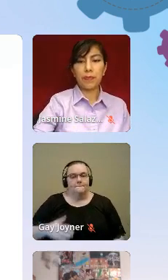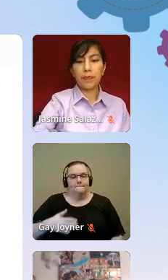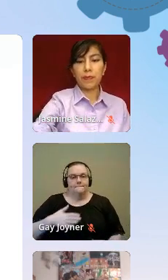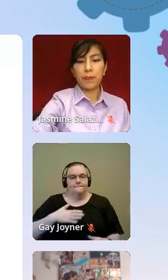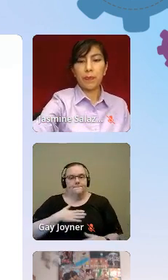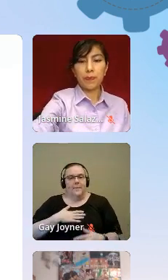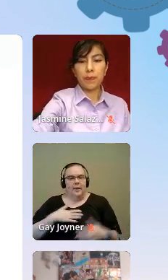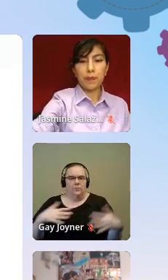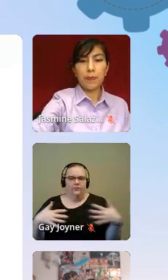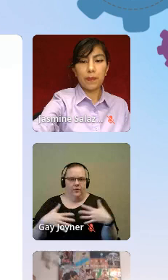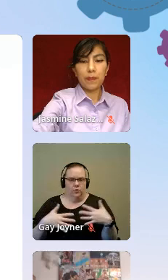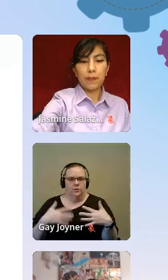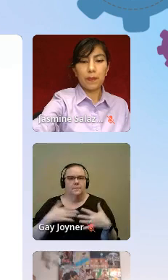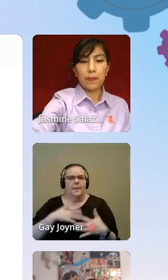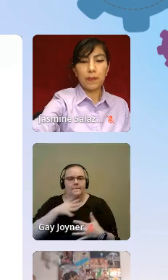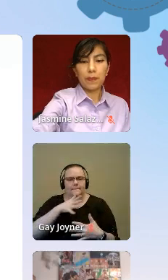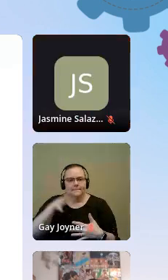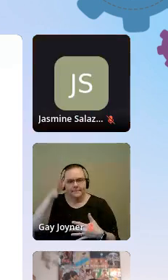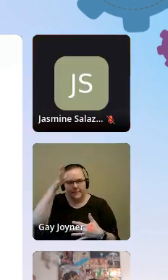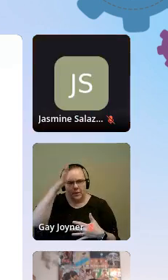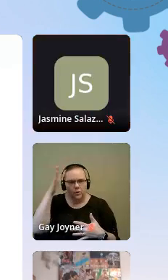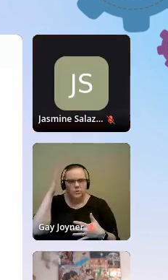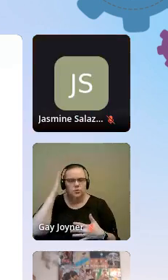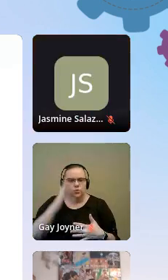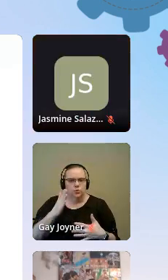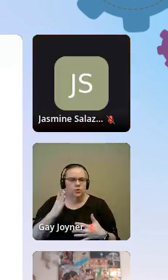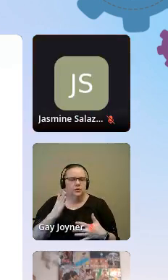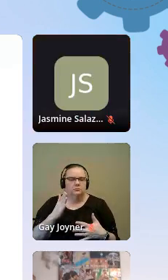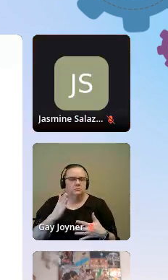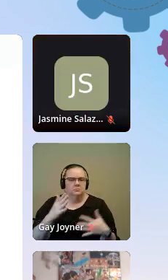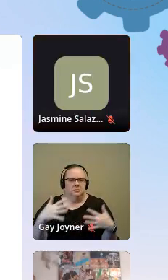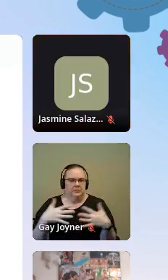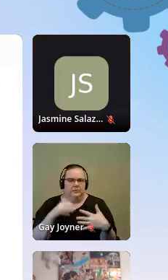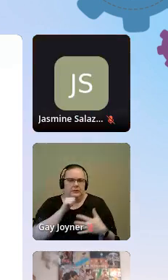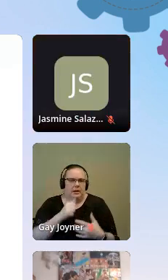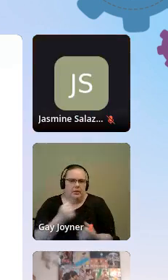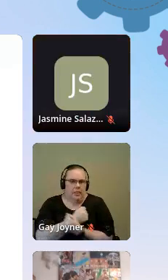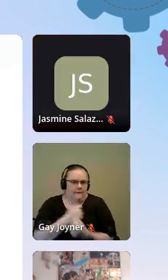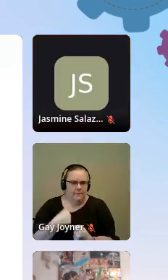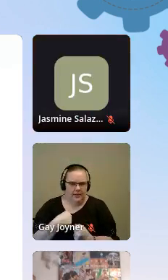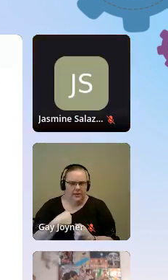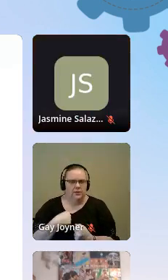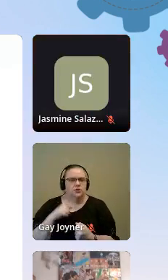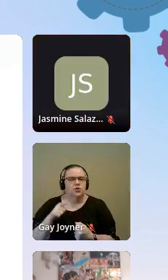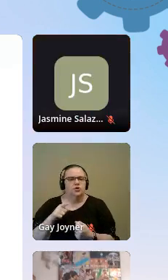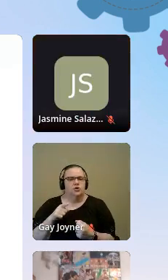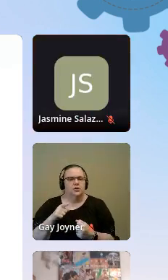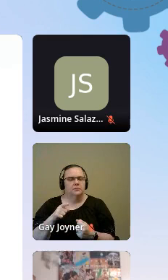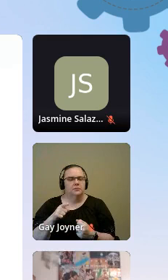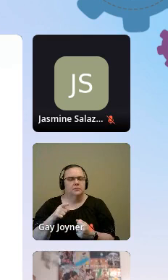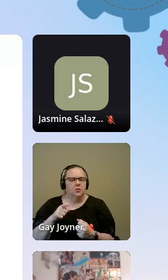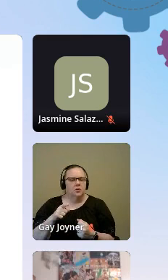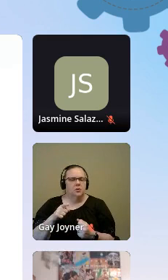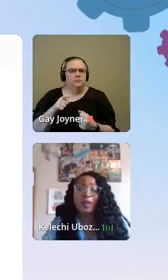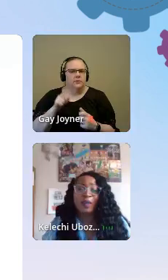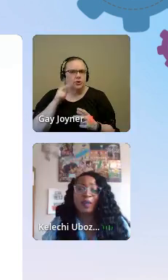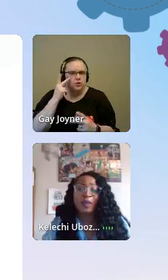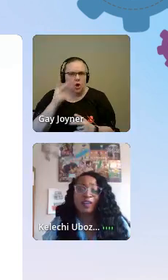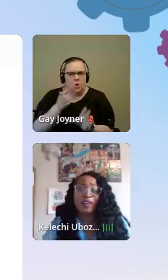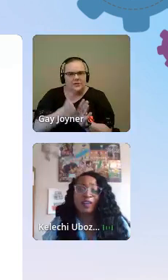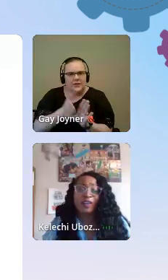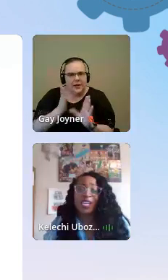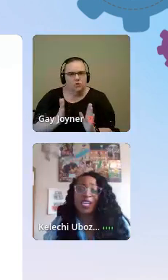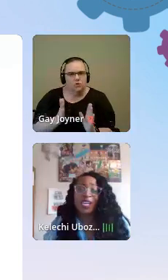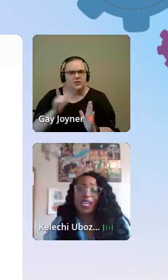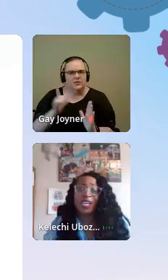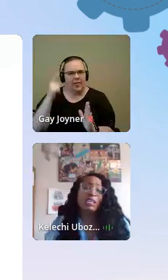was in my 40s that I talked to my family about it. Karis saw a black psychiatrist who attributed her problems to being too ambitious and suggested she may